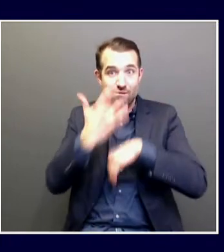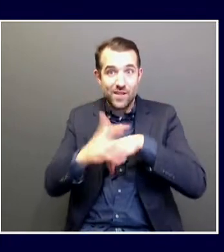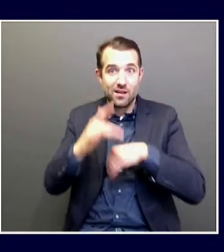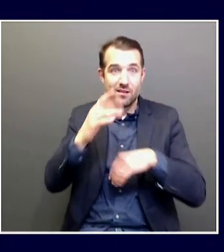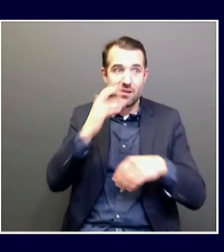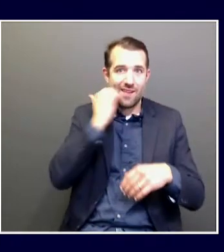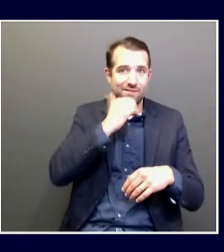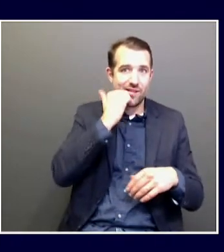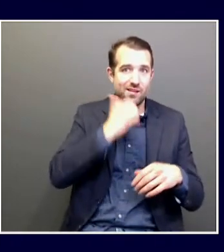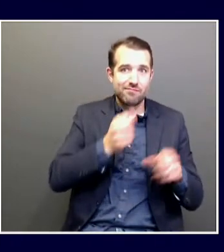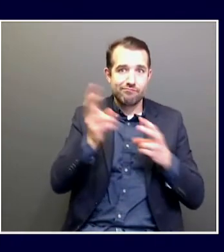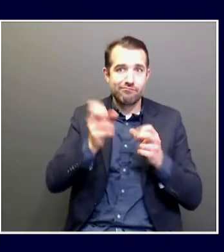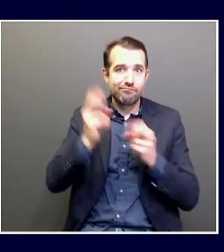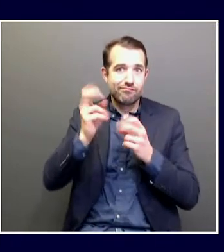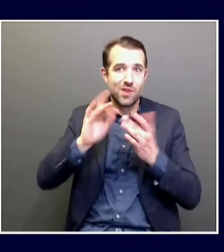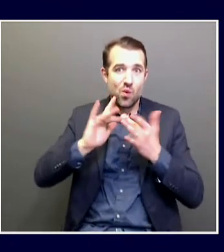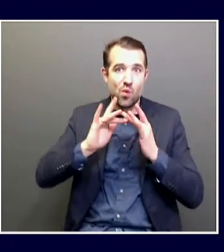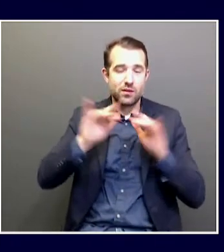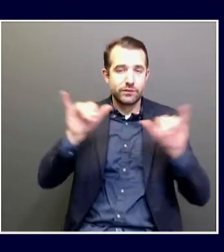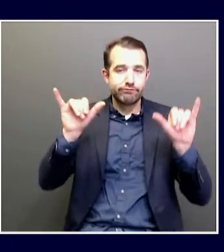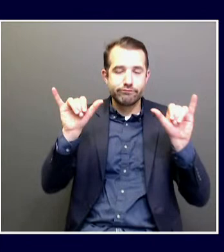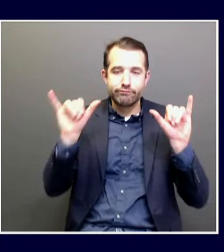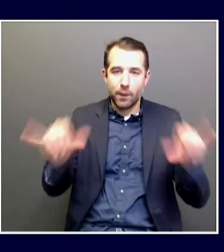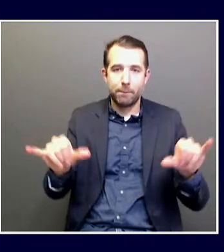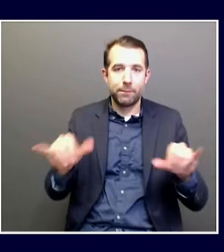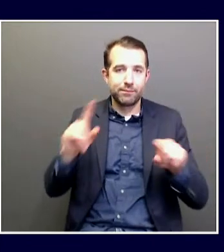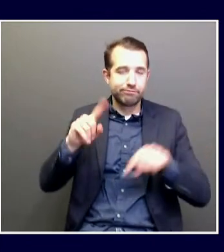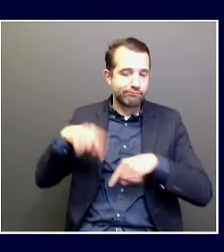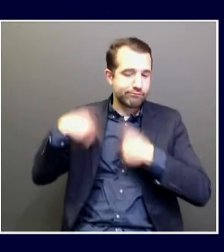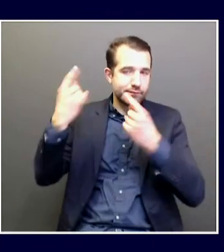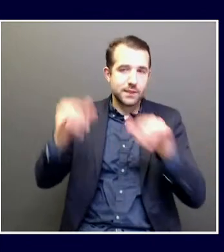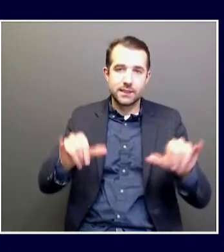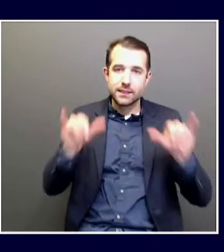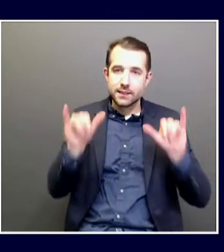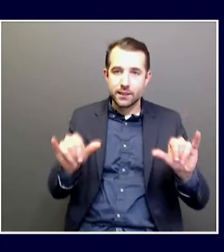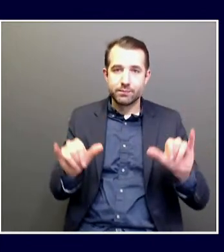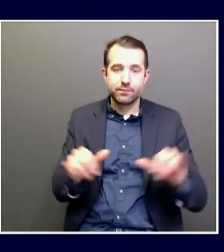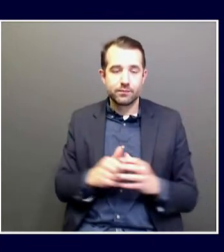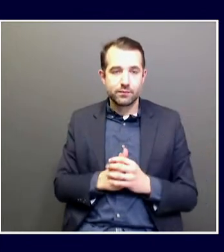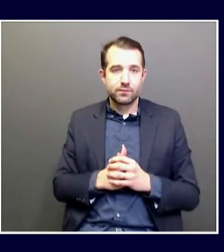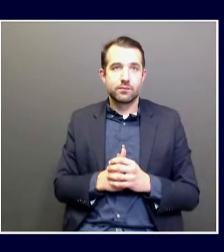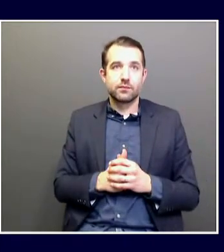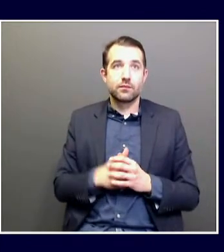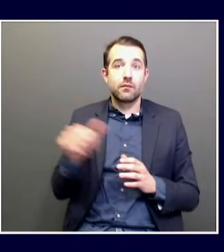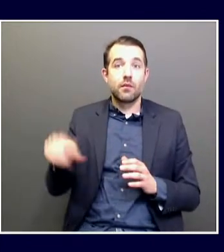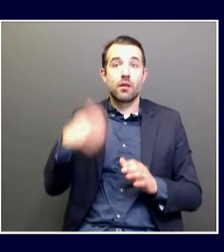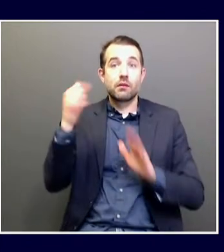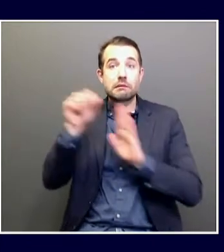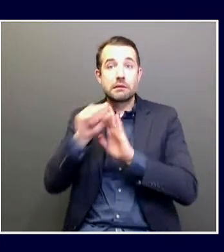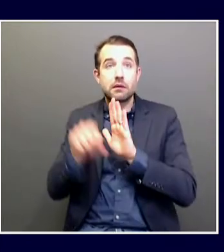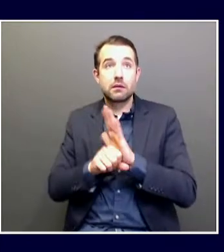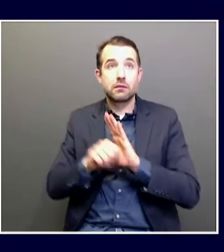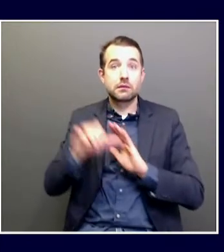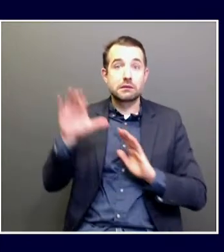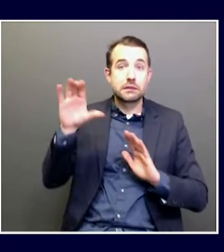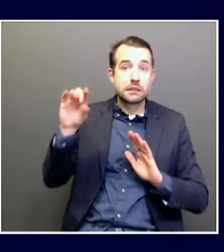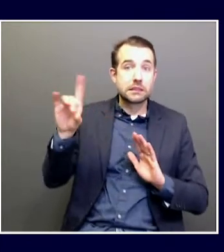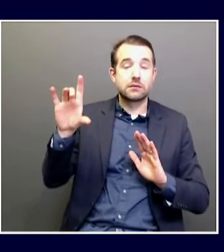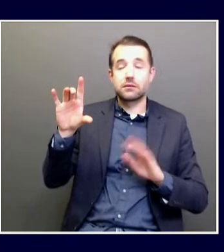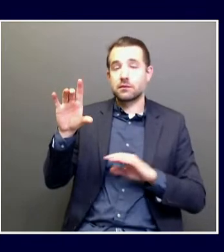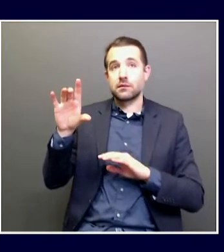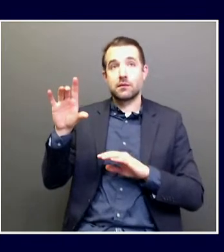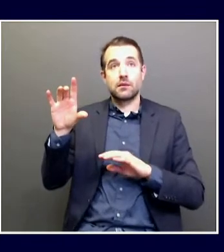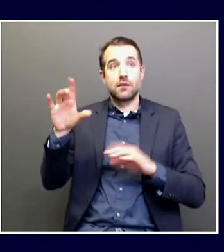not changing that. That hasn't changed. We're evaluating it along with other states and the CDC because we also want to make sure that